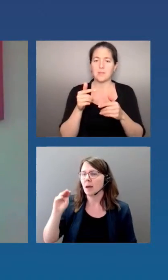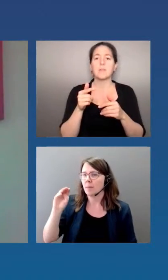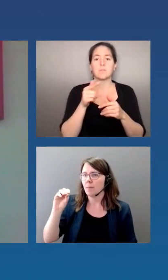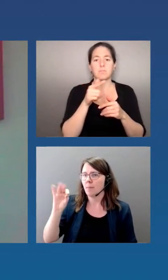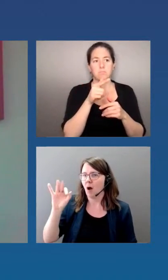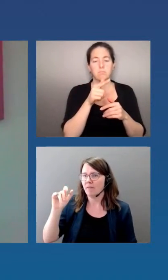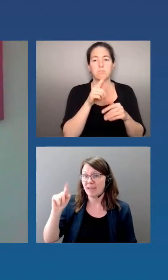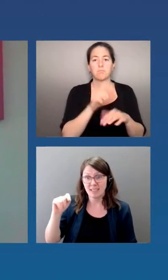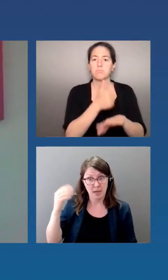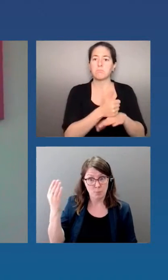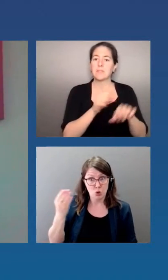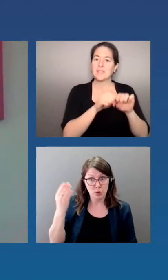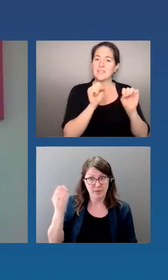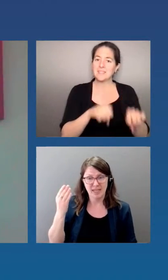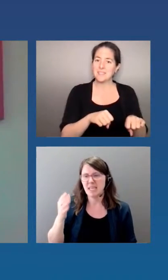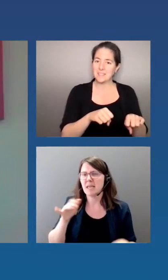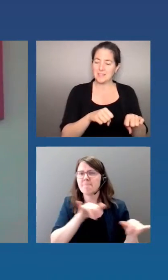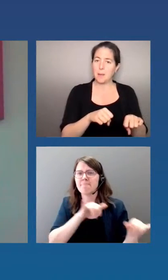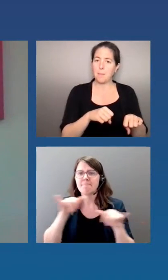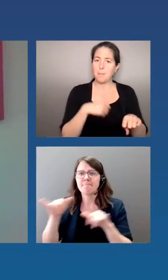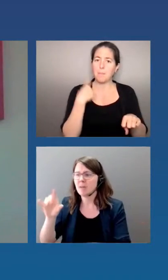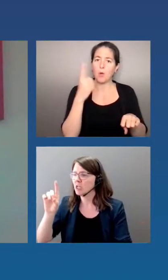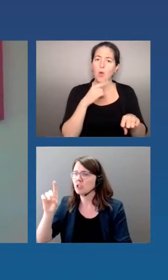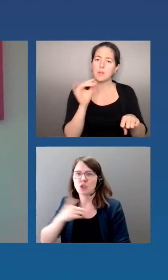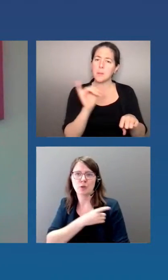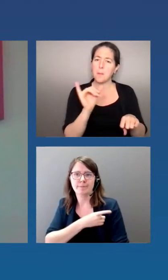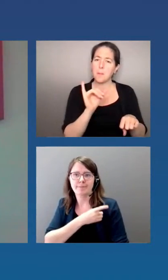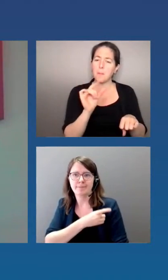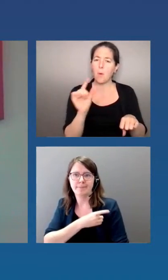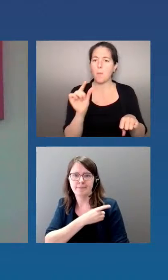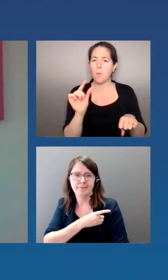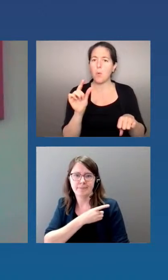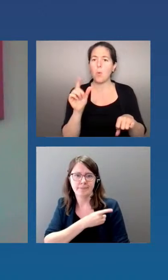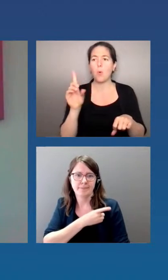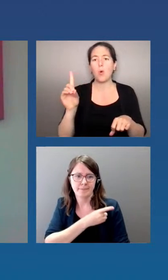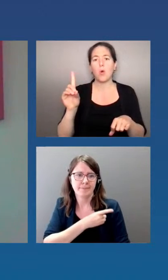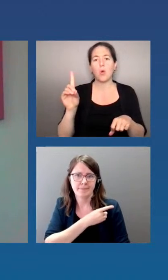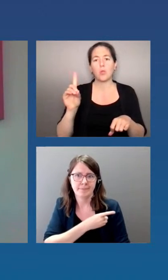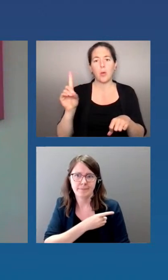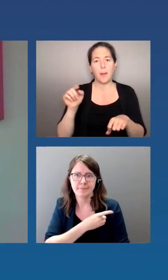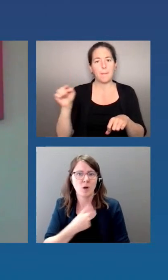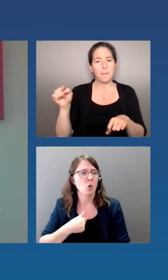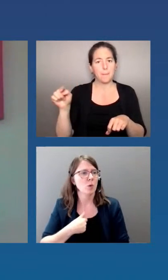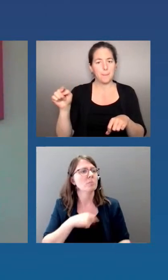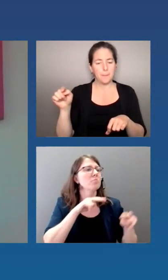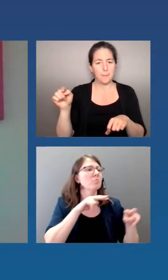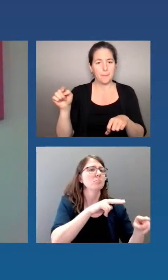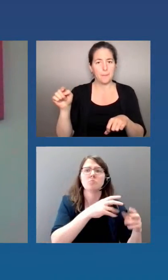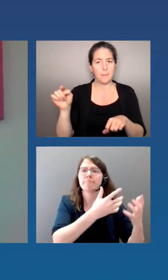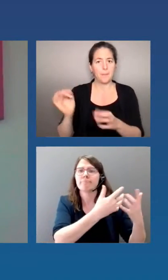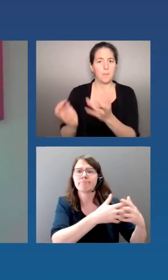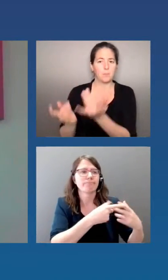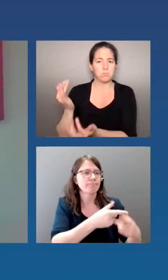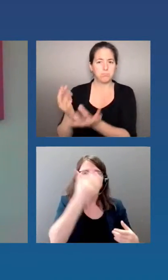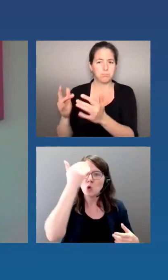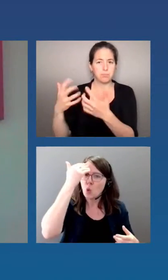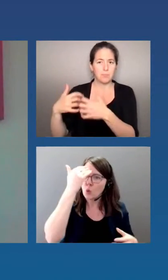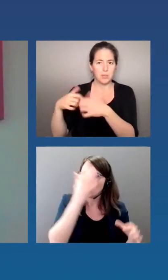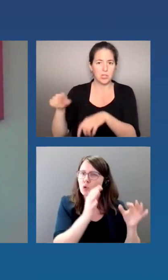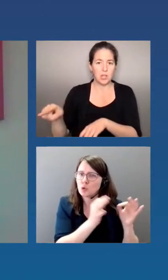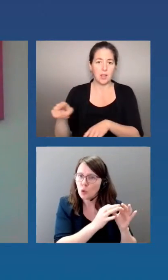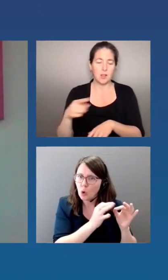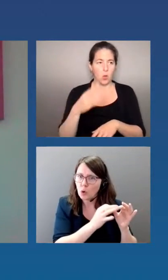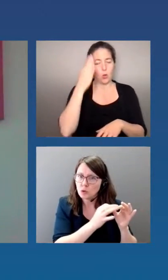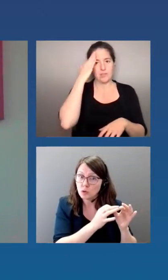in Durham, right? It's a Covanta facility. So we know that. We know the cost of that. We know what that does. Is it as